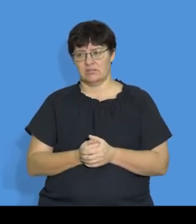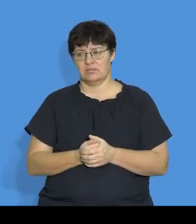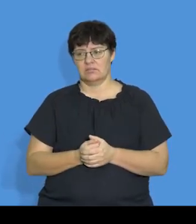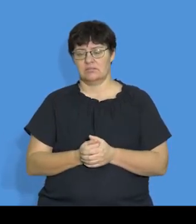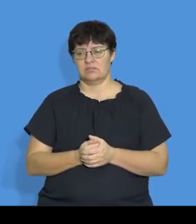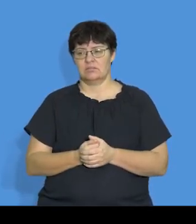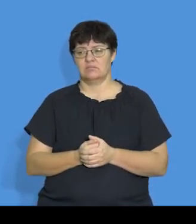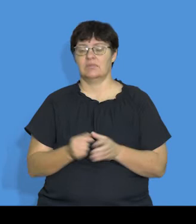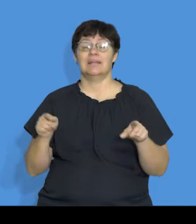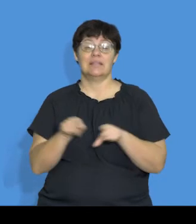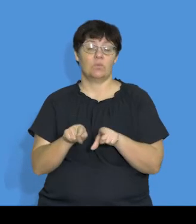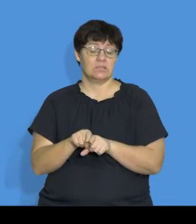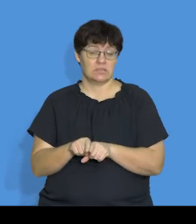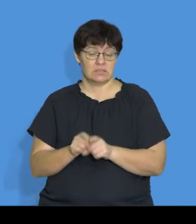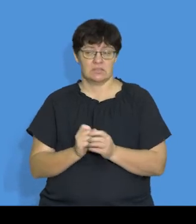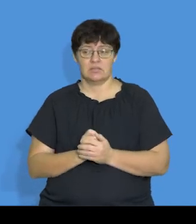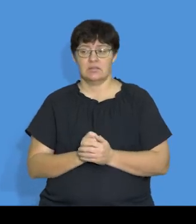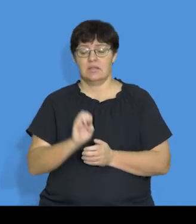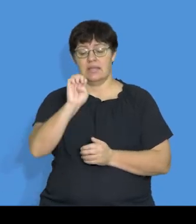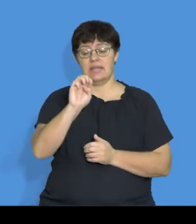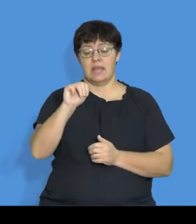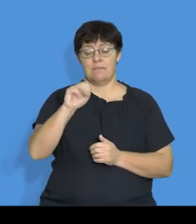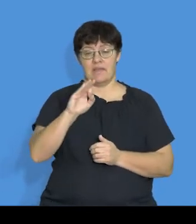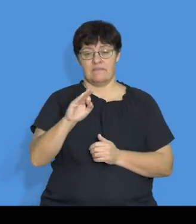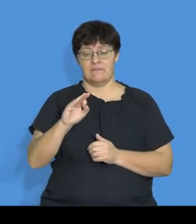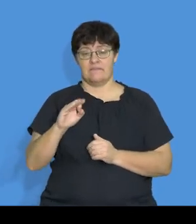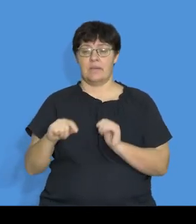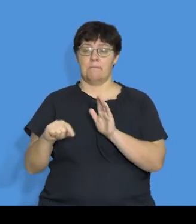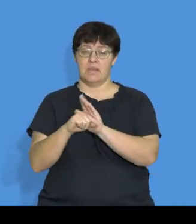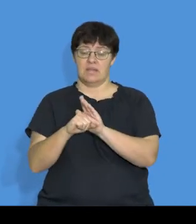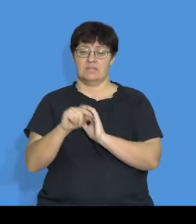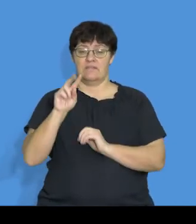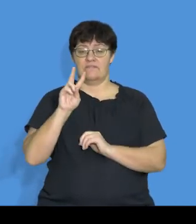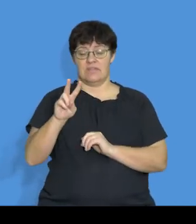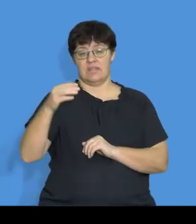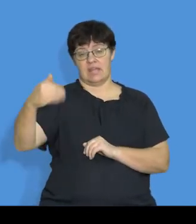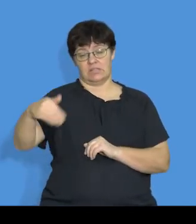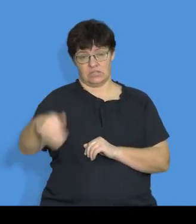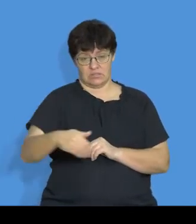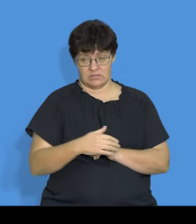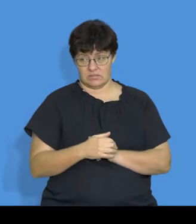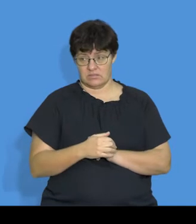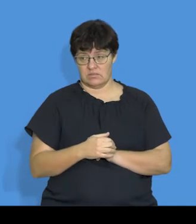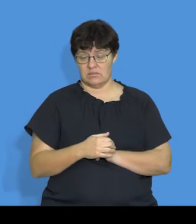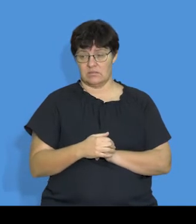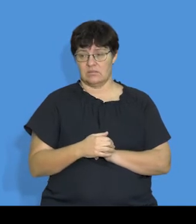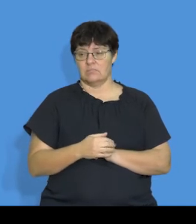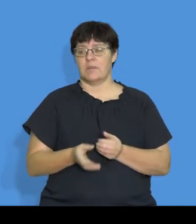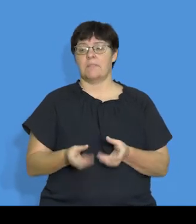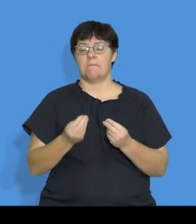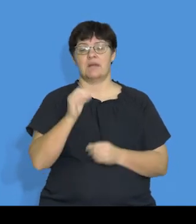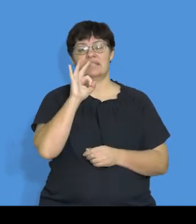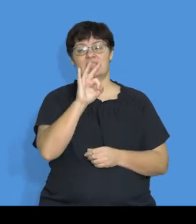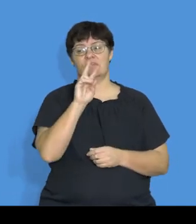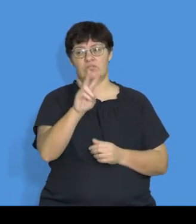internal, is actually equals to EMF less V external, okay, which is what gives us the lost